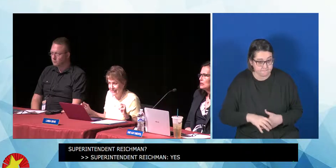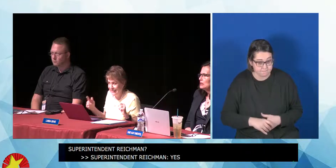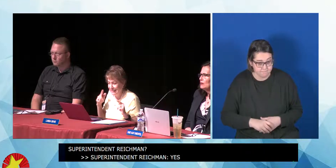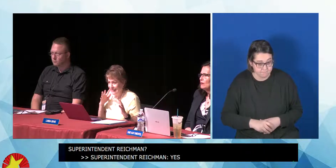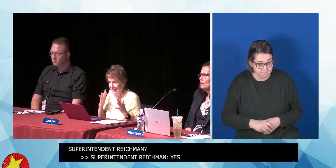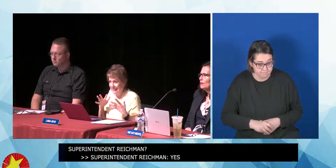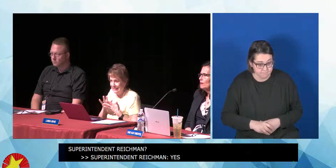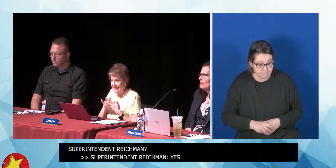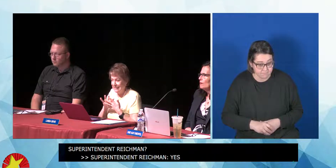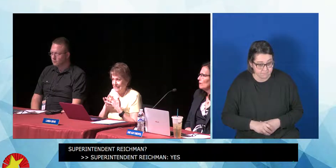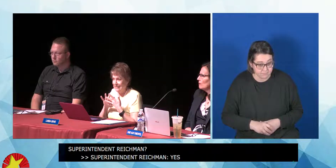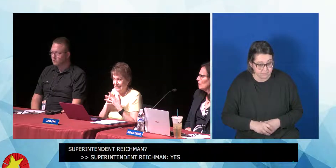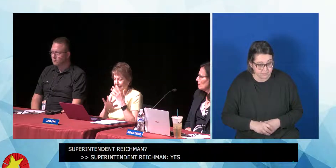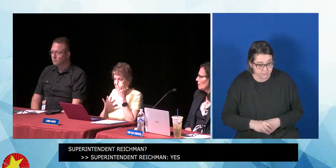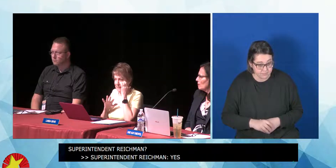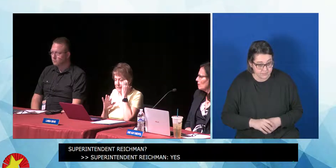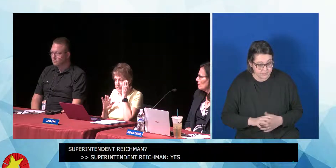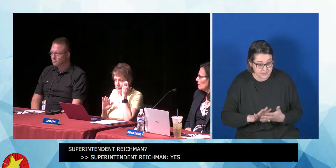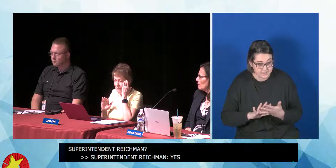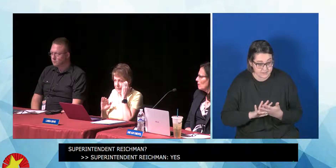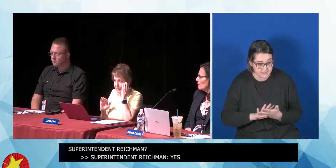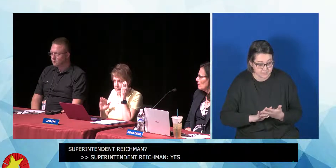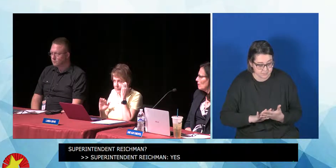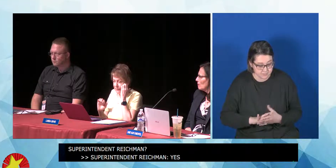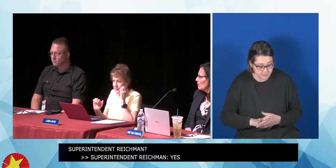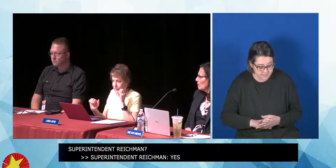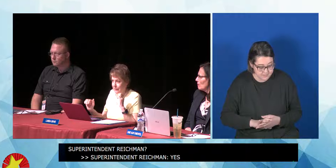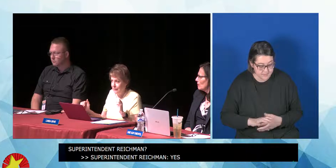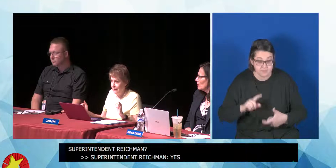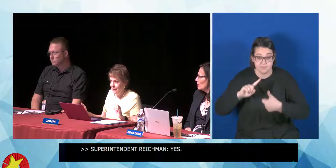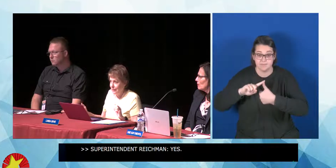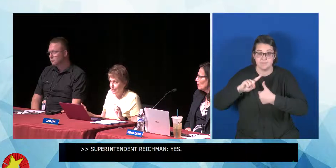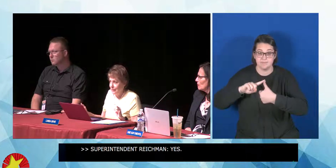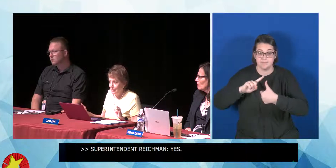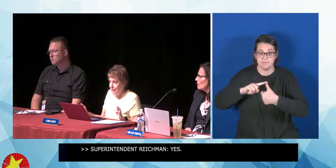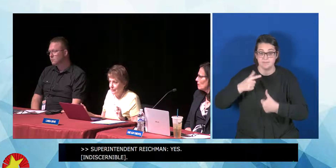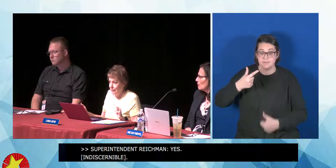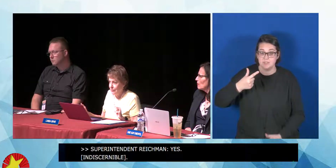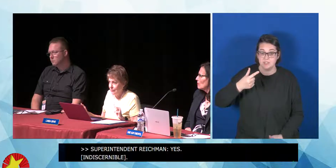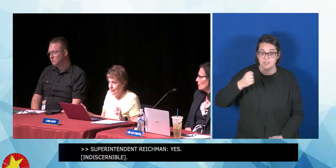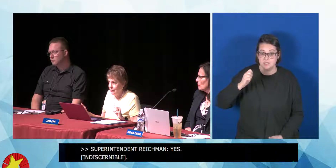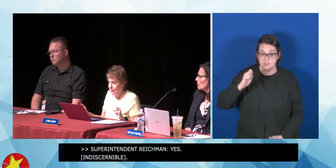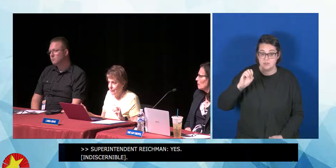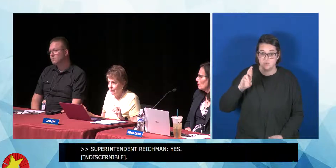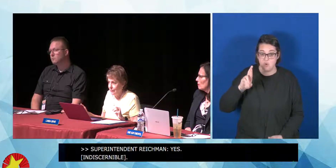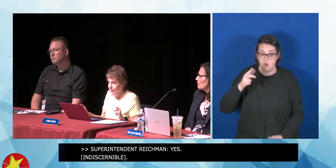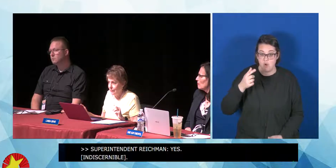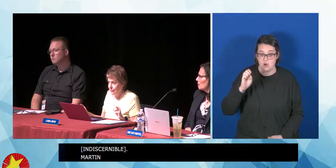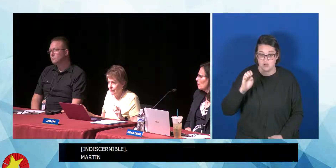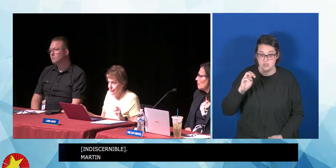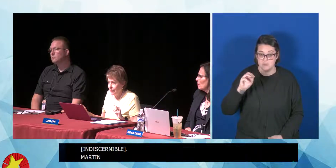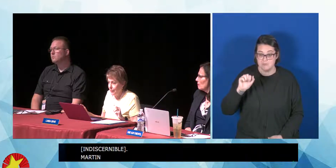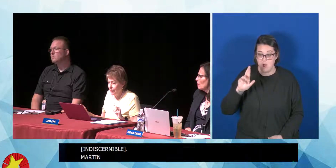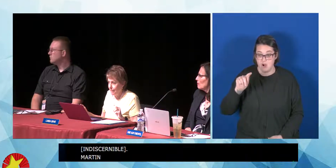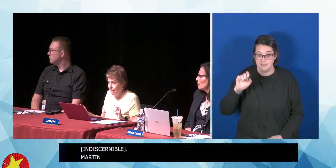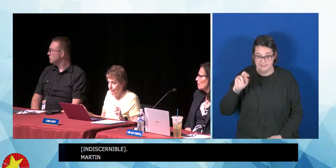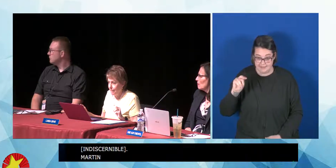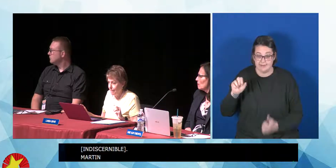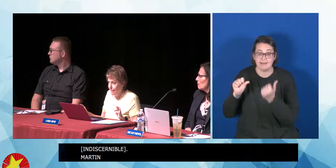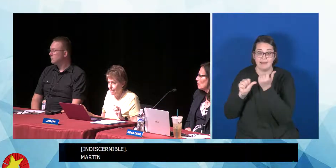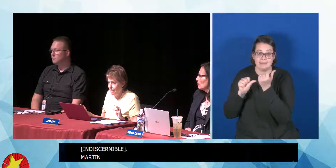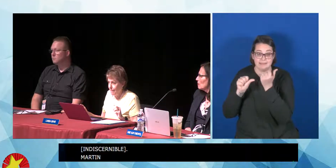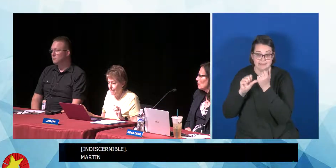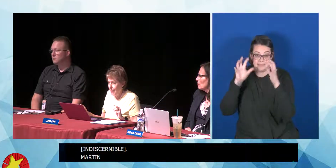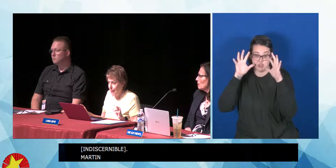I don't think that Martin, Assistant Superintendent Martin, is